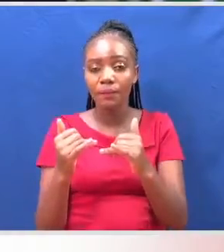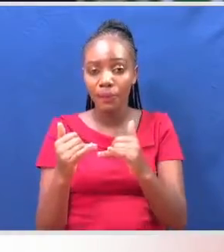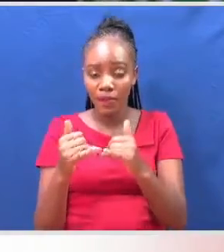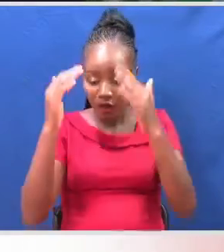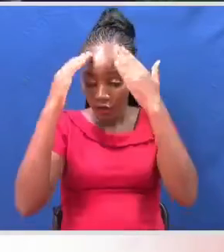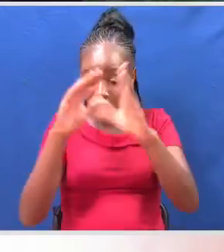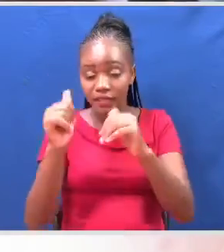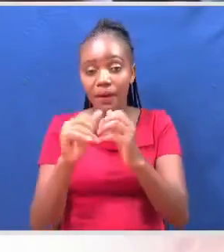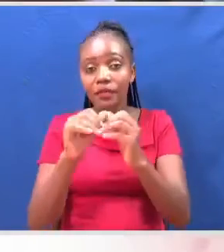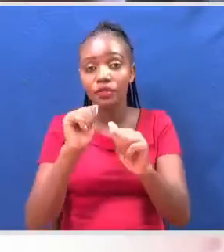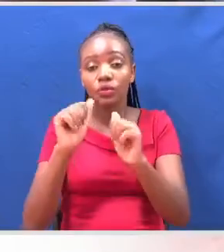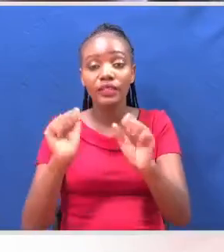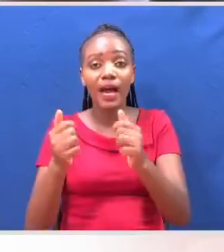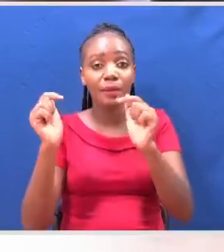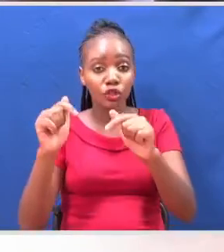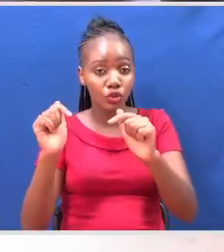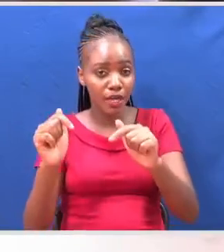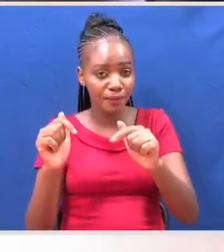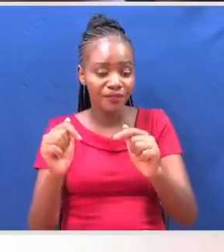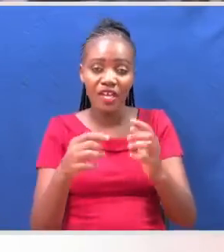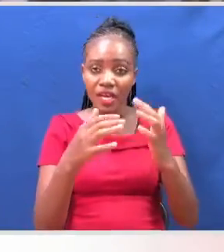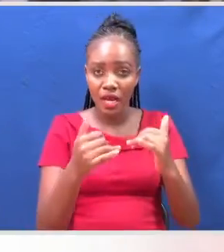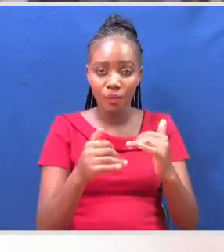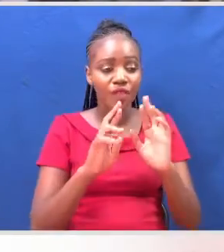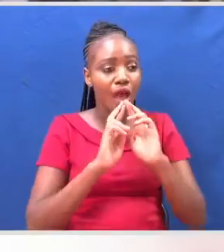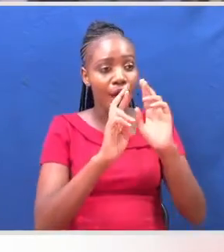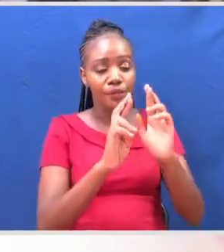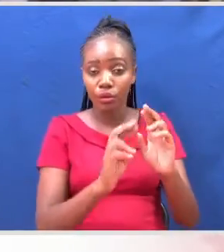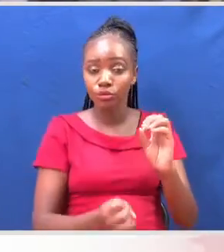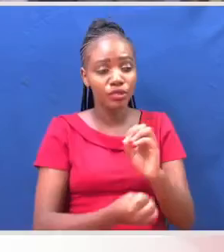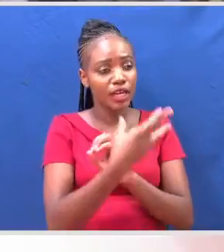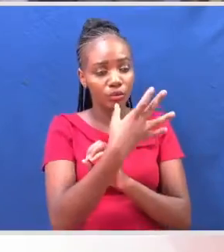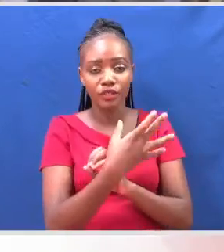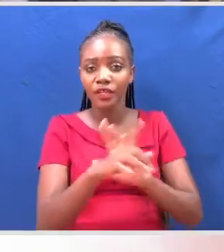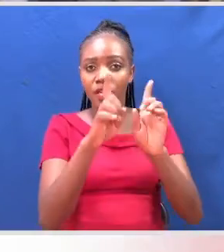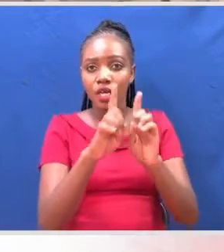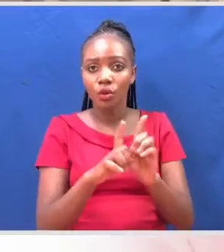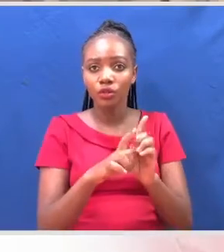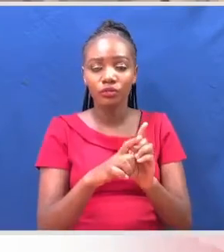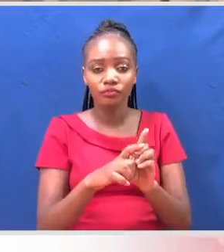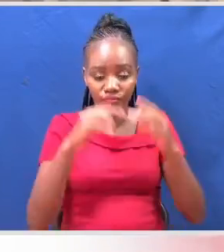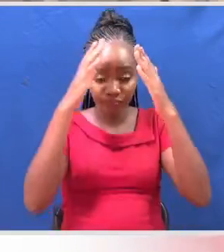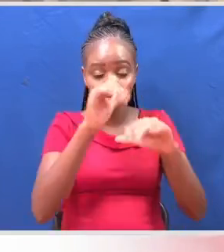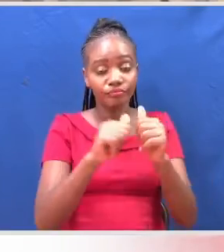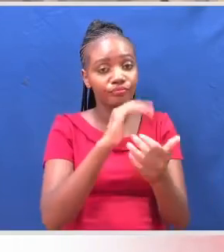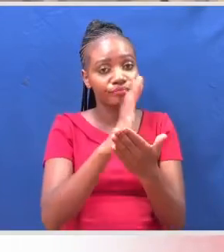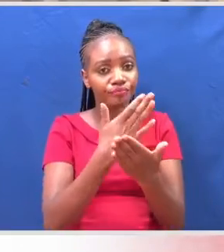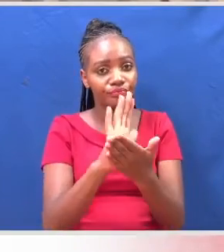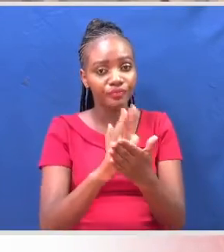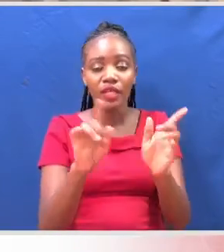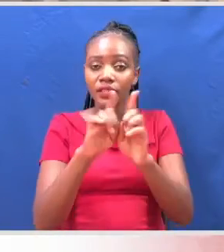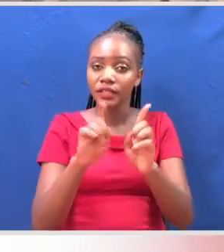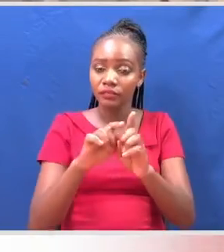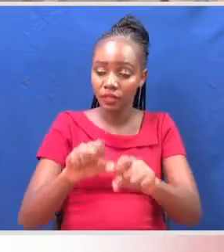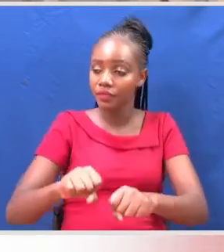food crops regulations, a Peredram Task Force report was launched as a plan to revive the sector. Task Force Chair